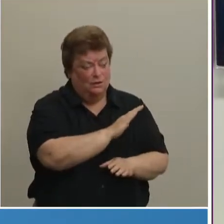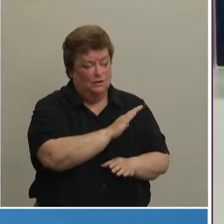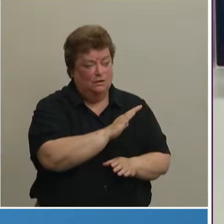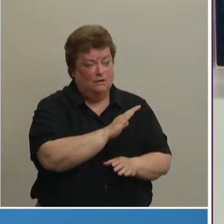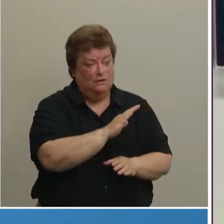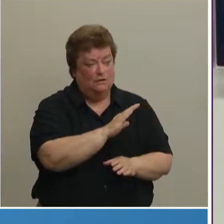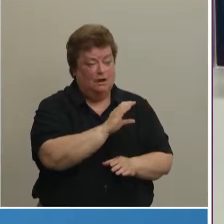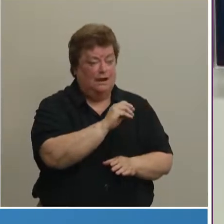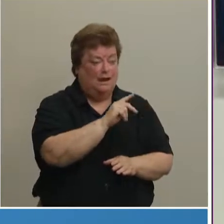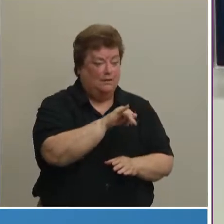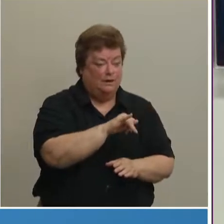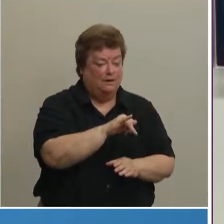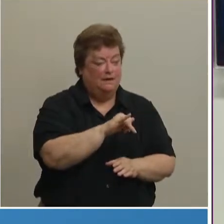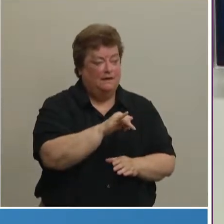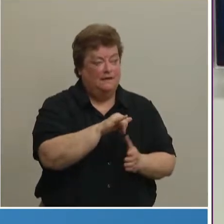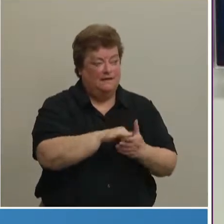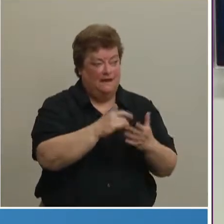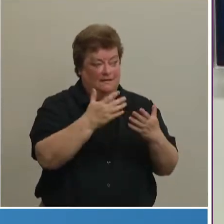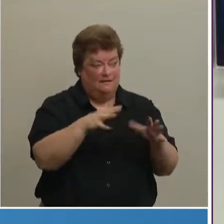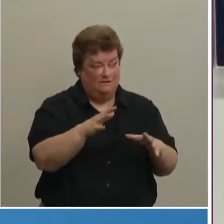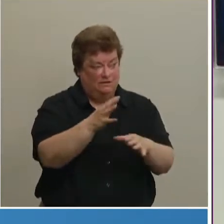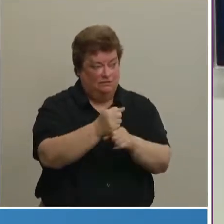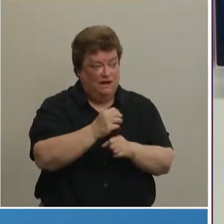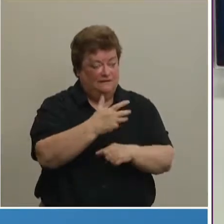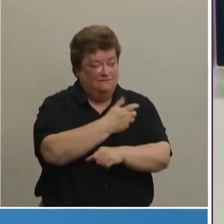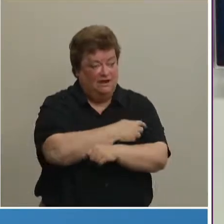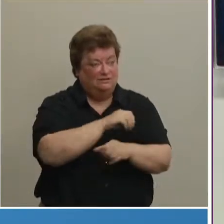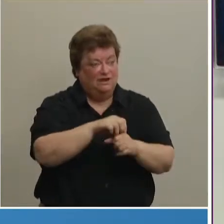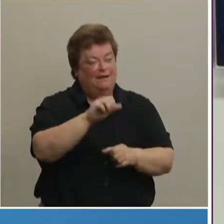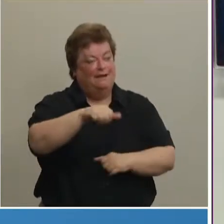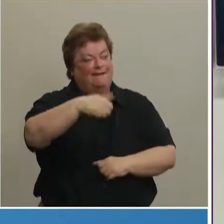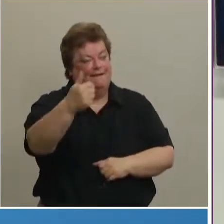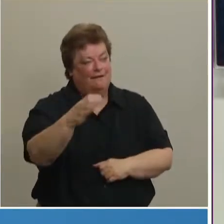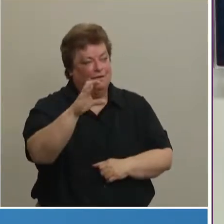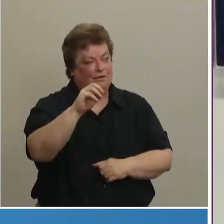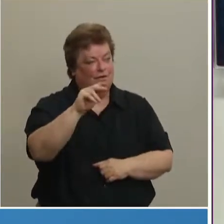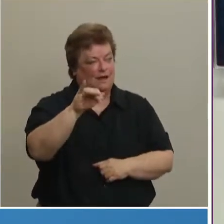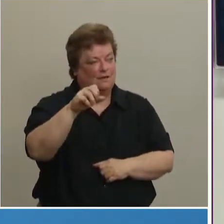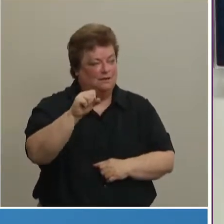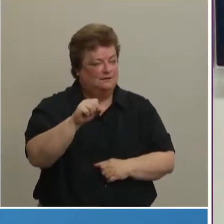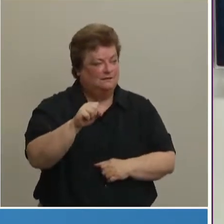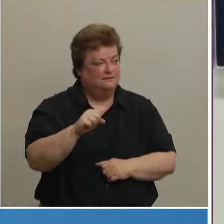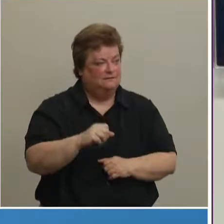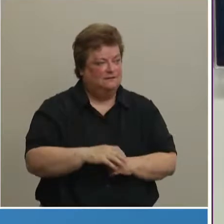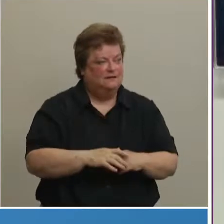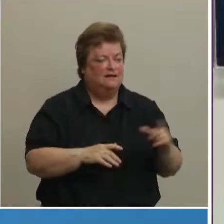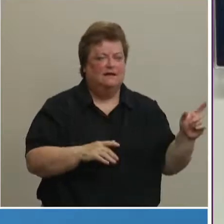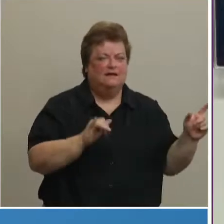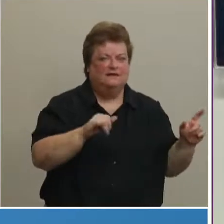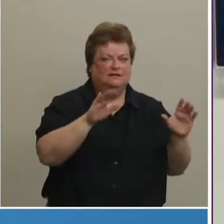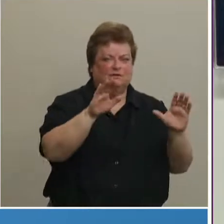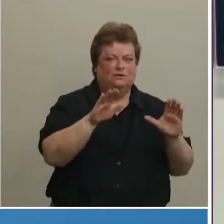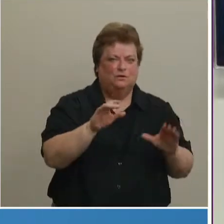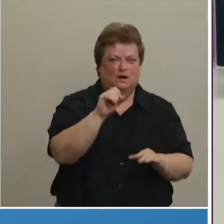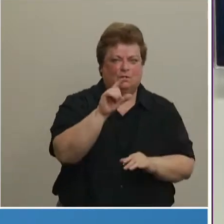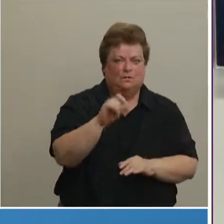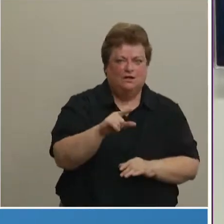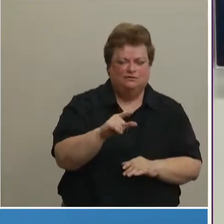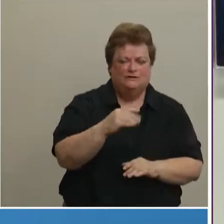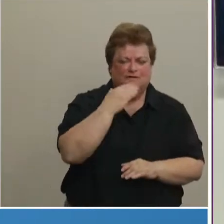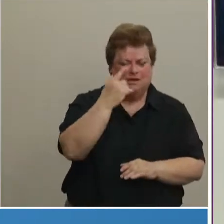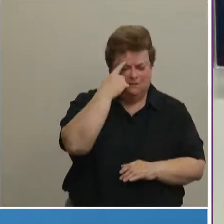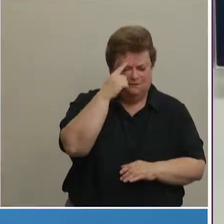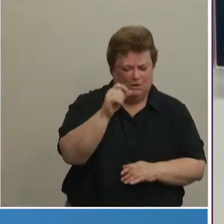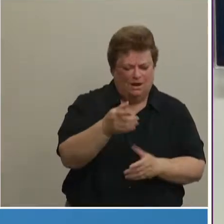health districts have received their vaccine? To count those in your numbers. That's a great question. Thank you for asking